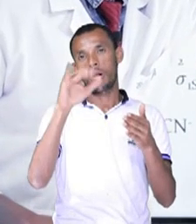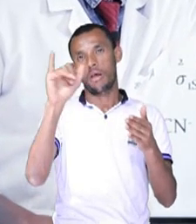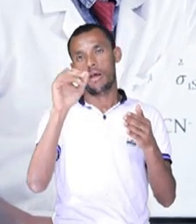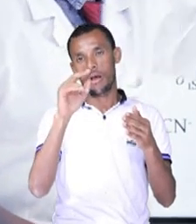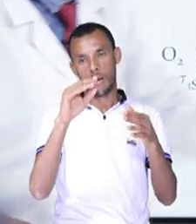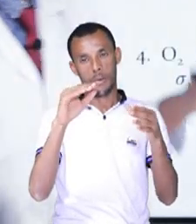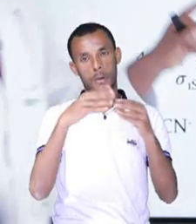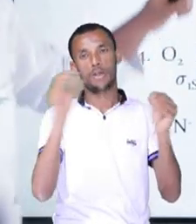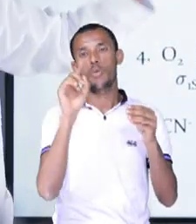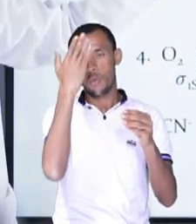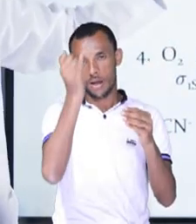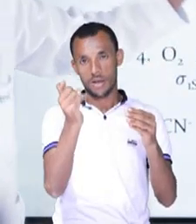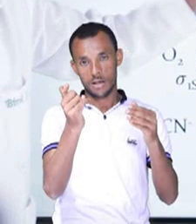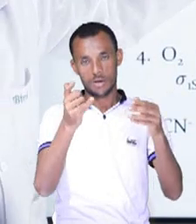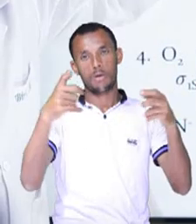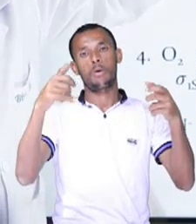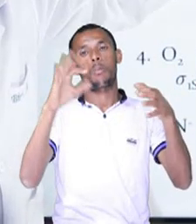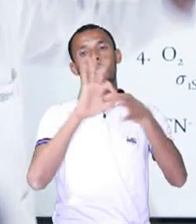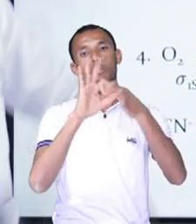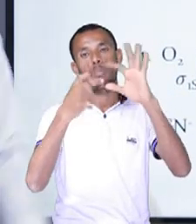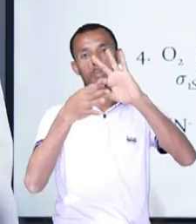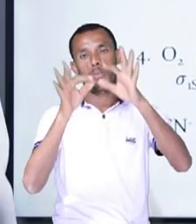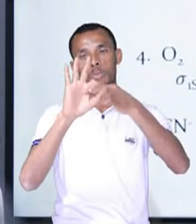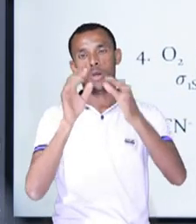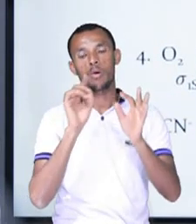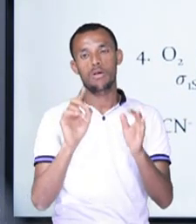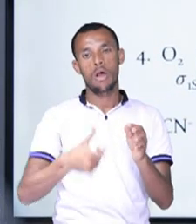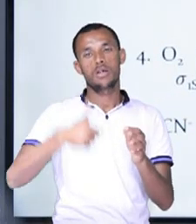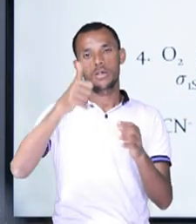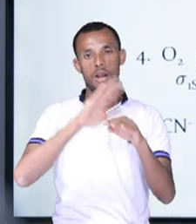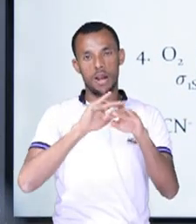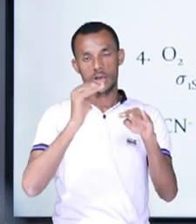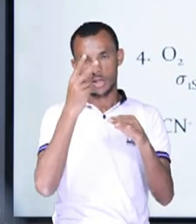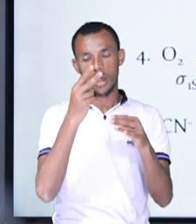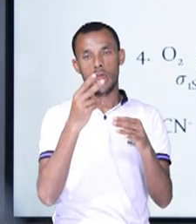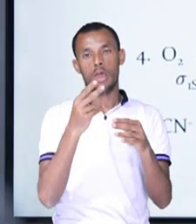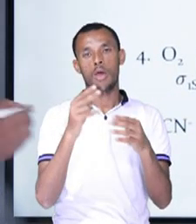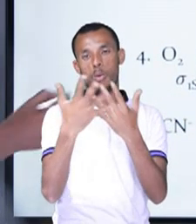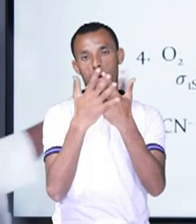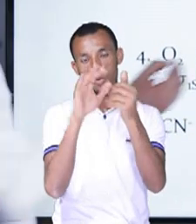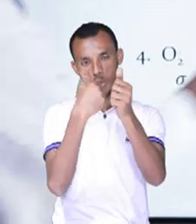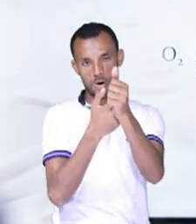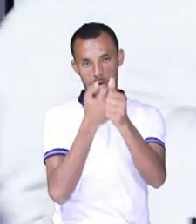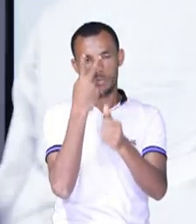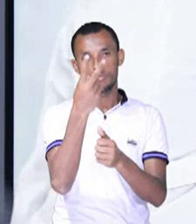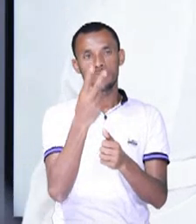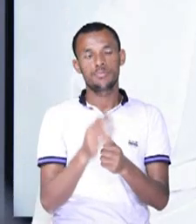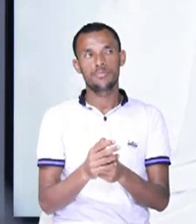Paired is diamagnetic, therefore this is diamagnetic. The other one is what? bond order. Look, bond